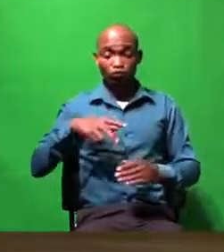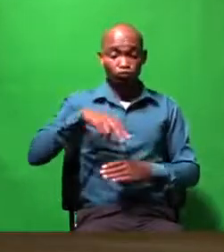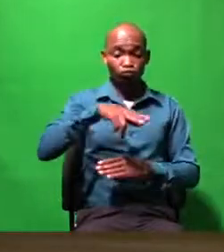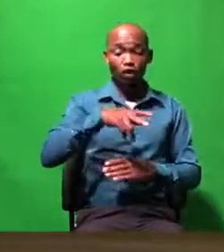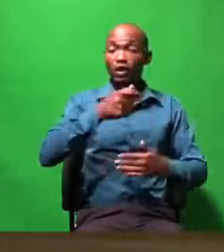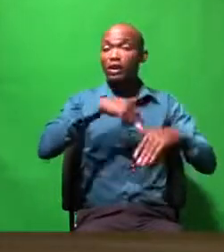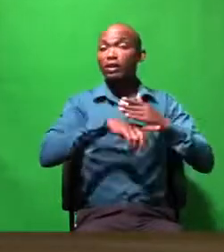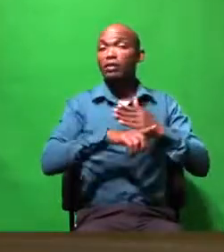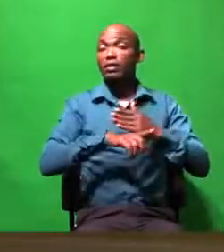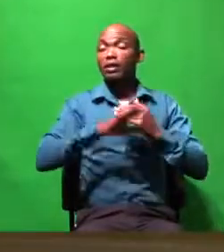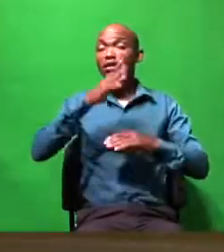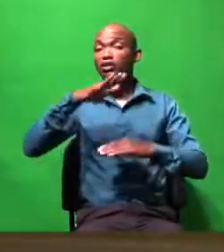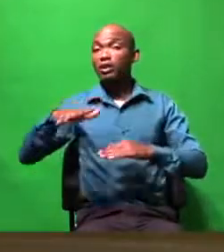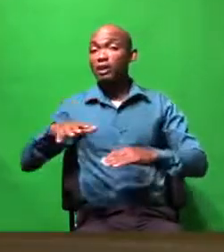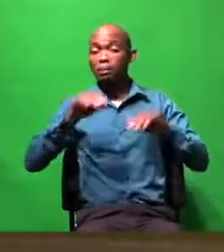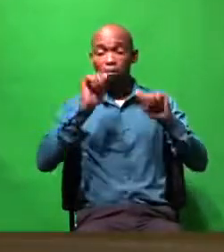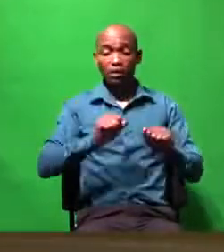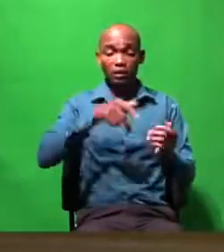This is a place where beach,